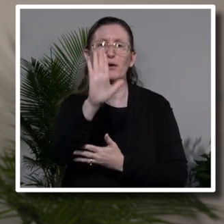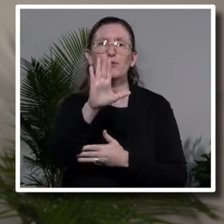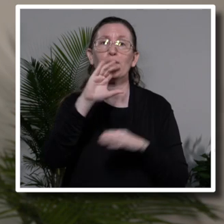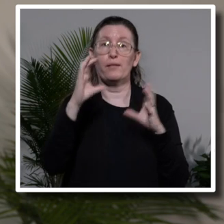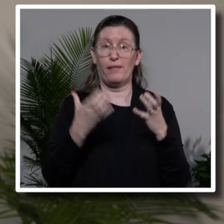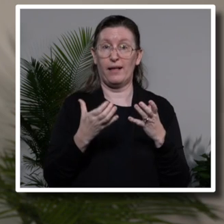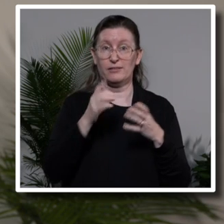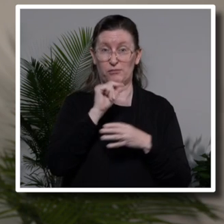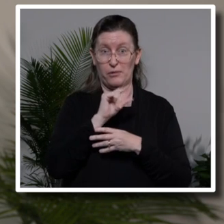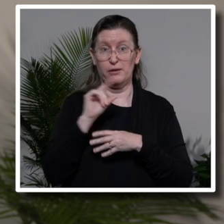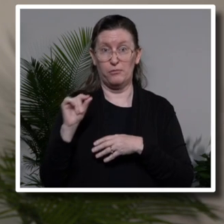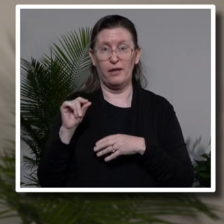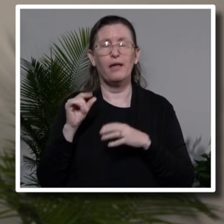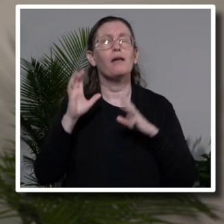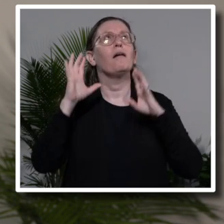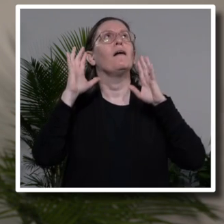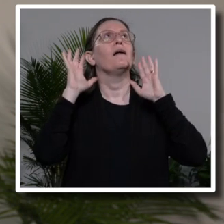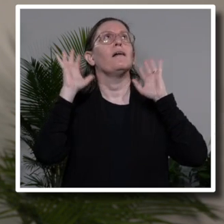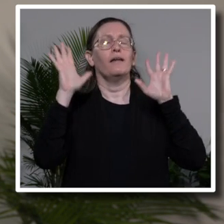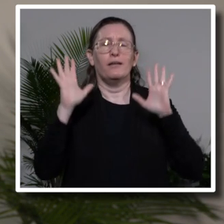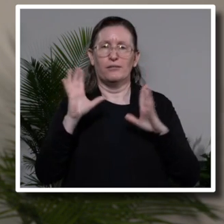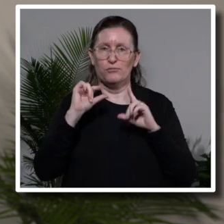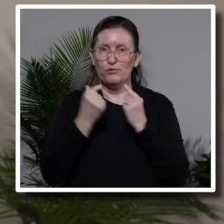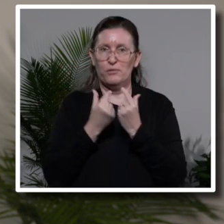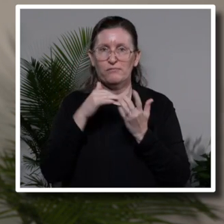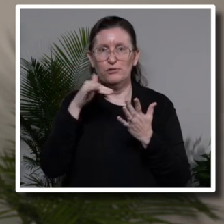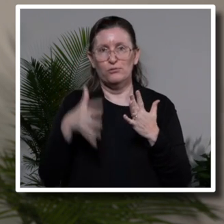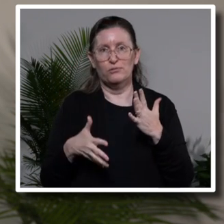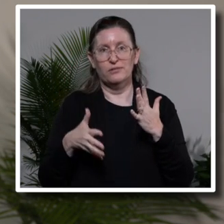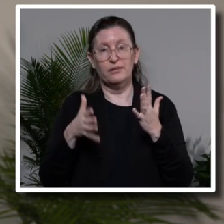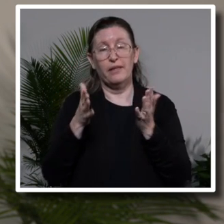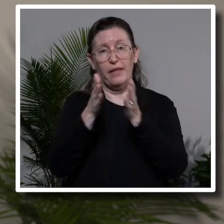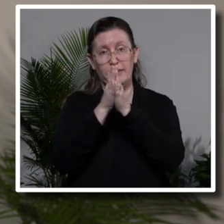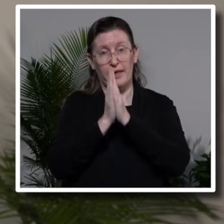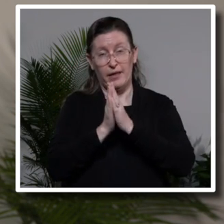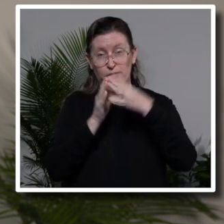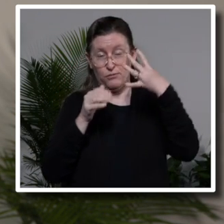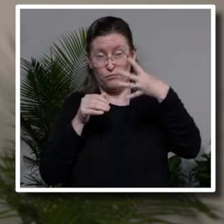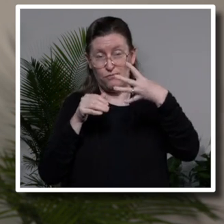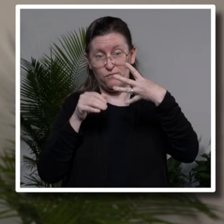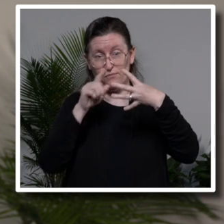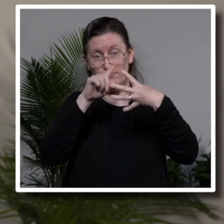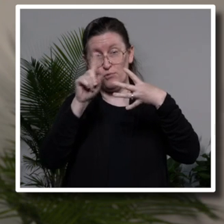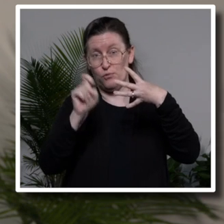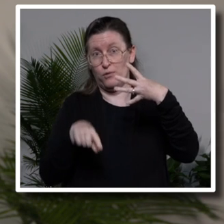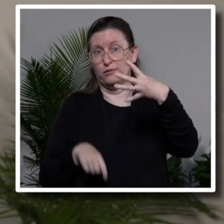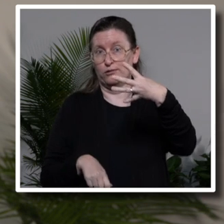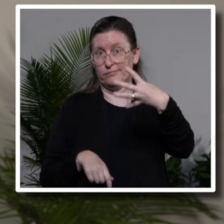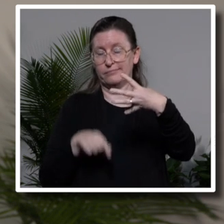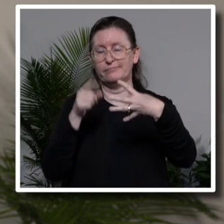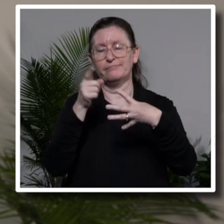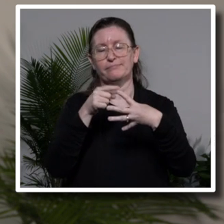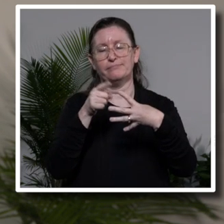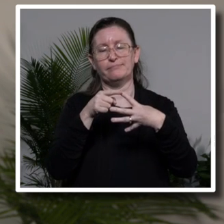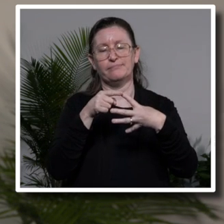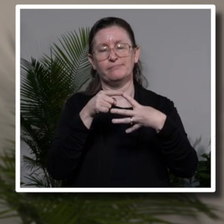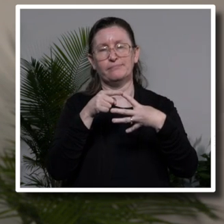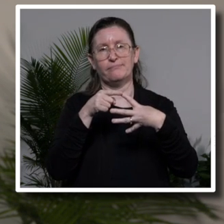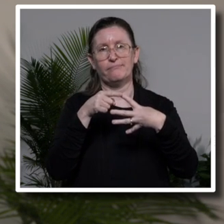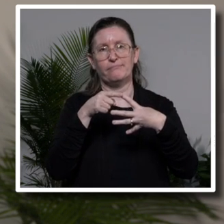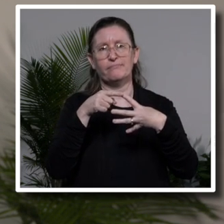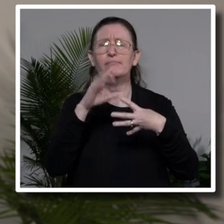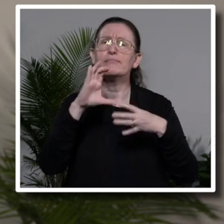of 2020, has been an extraordinary group of students, and to ask you all four specific questions. Question